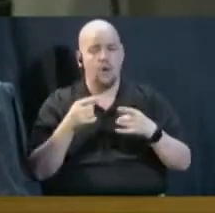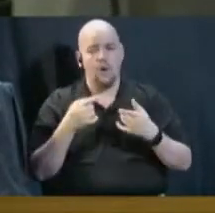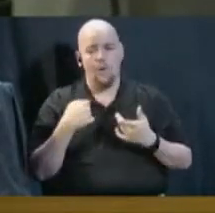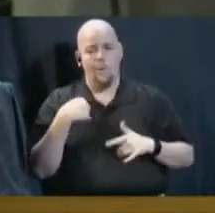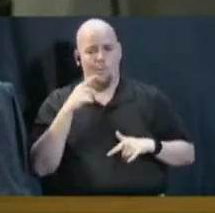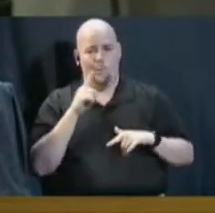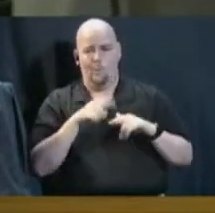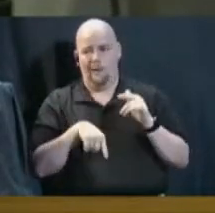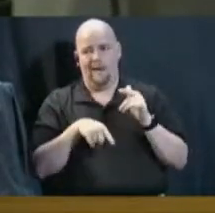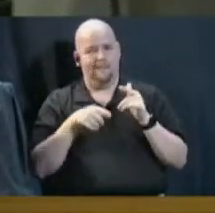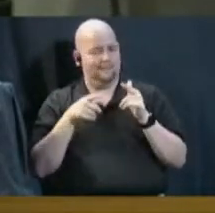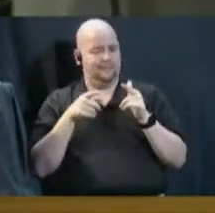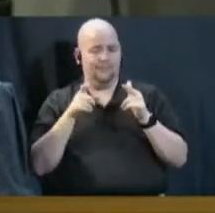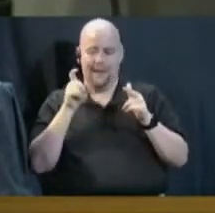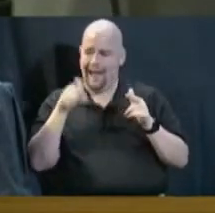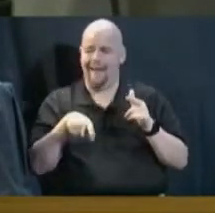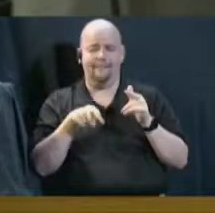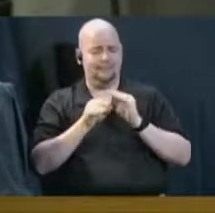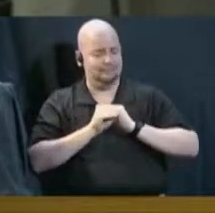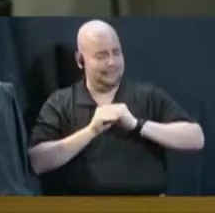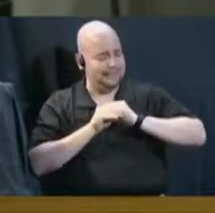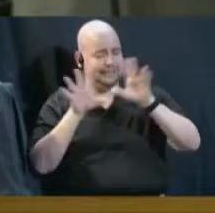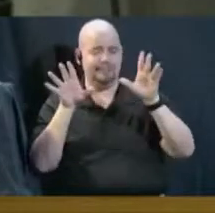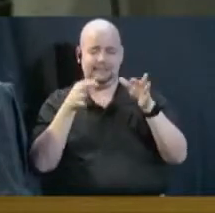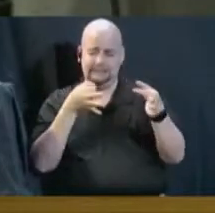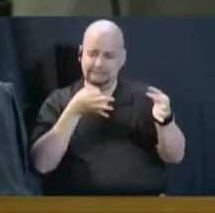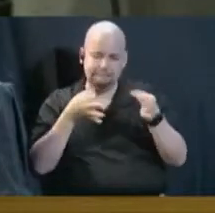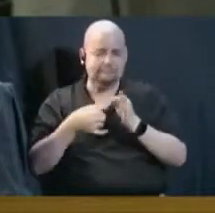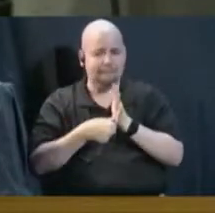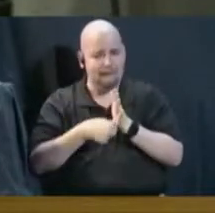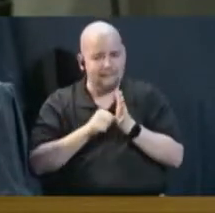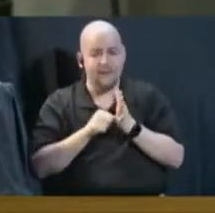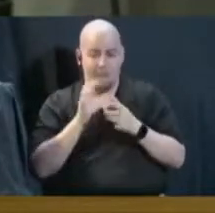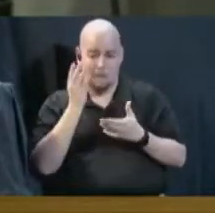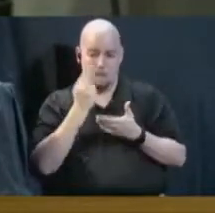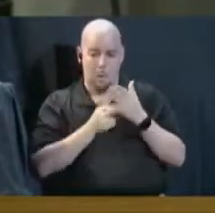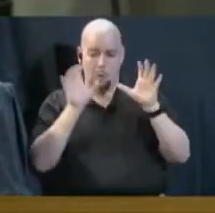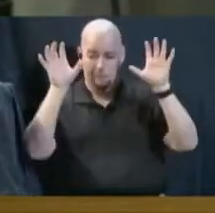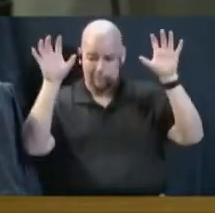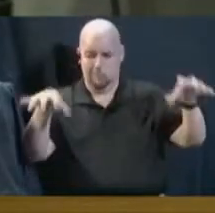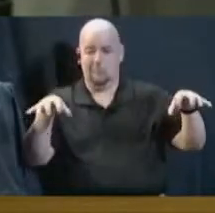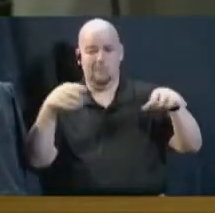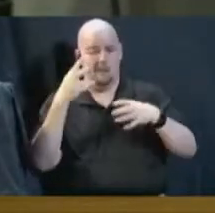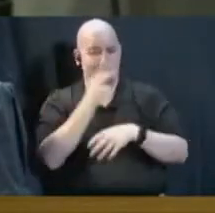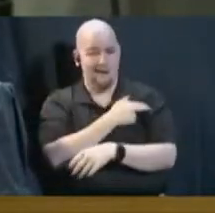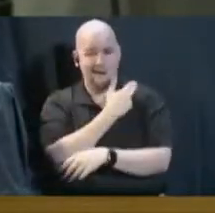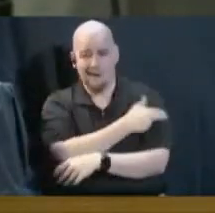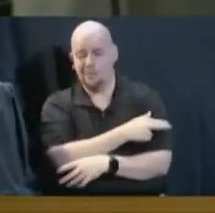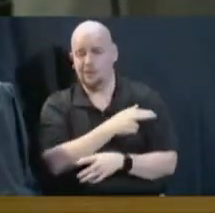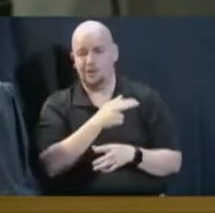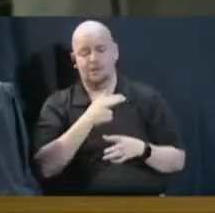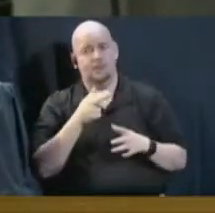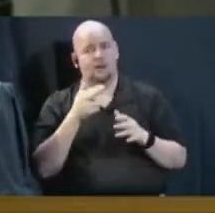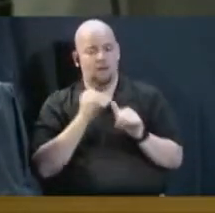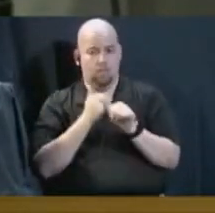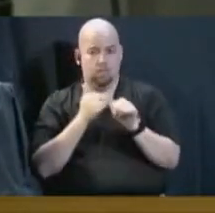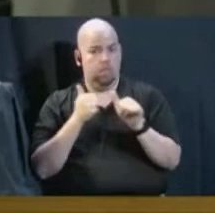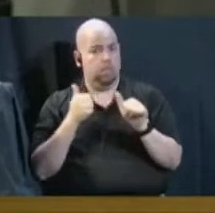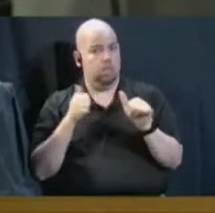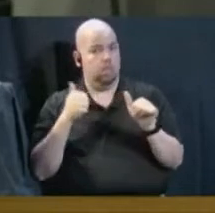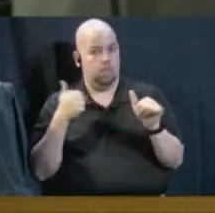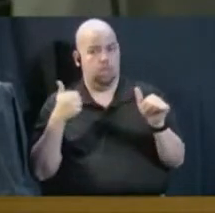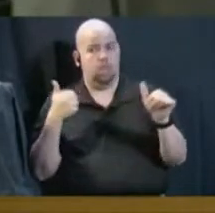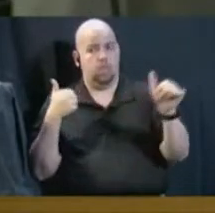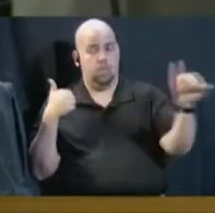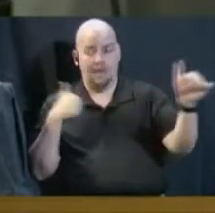the domino effect of our local facilities backing up is impacting well beyond